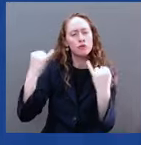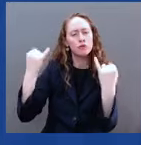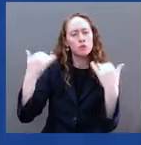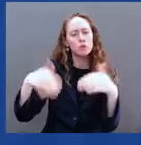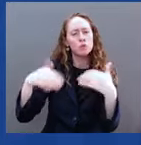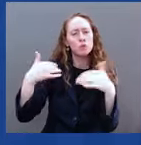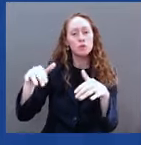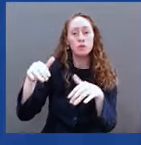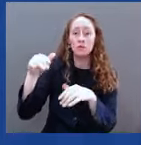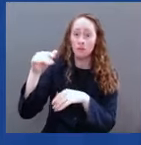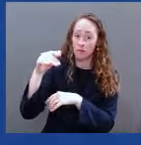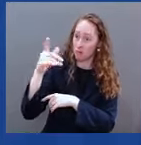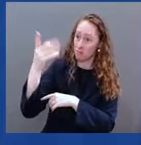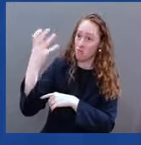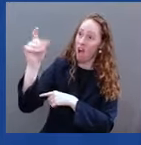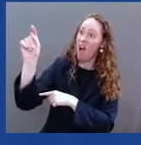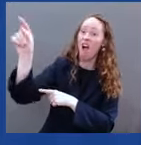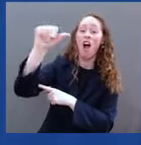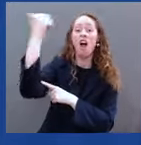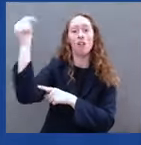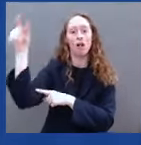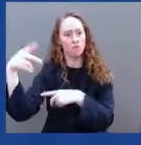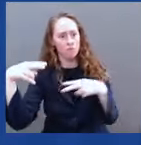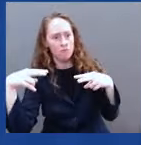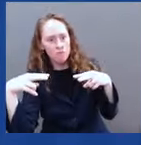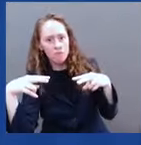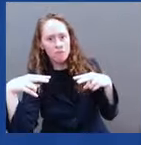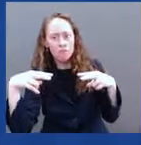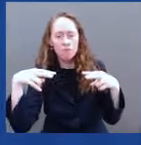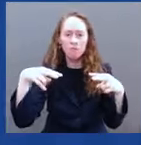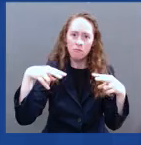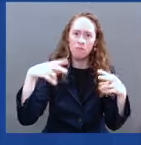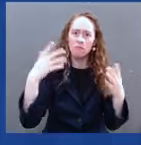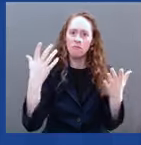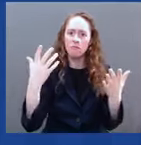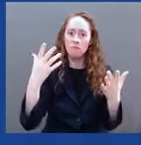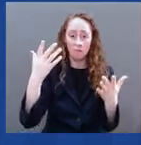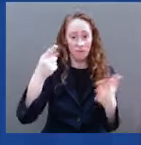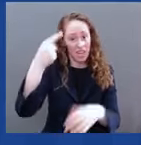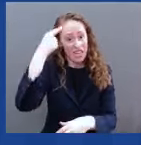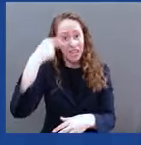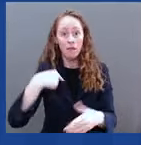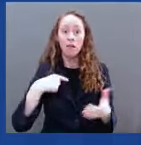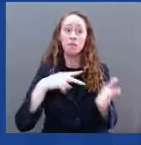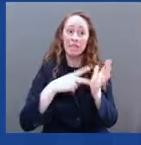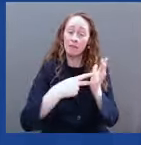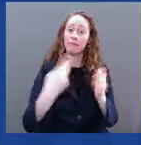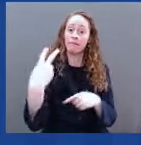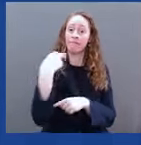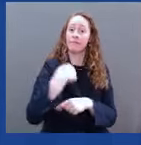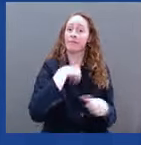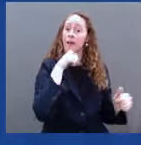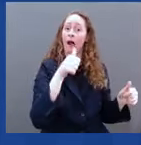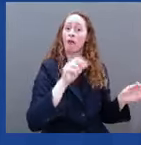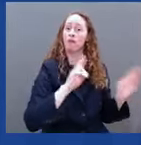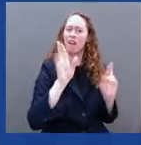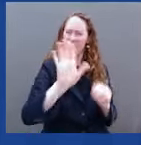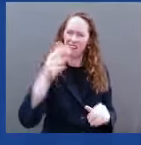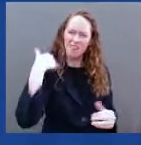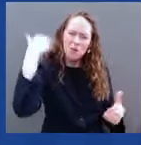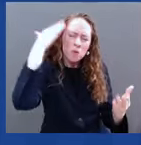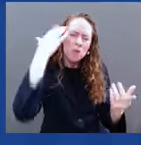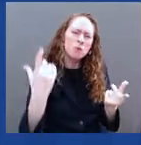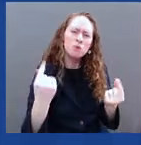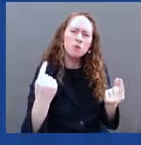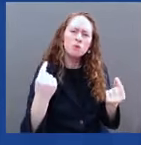I am not up to the job. And I mean that sincerely. It's not like, whoa, it's that. The point